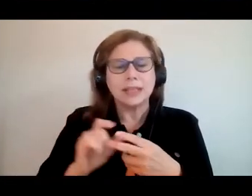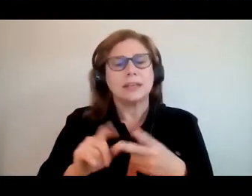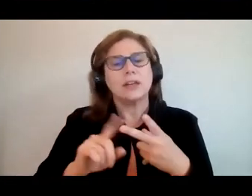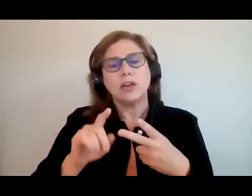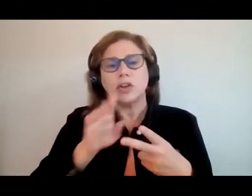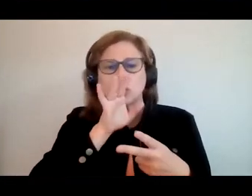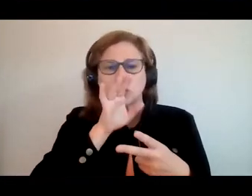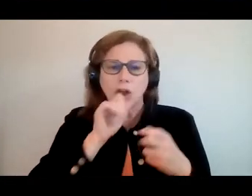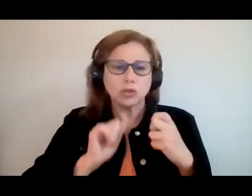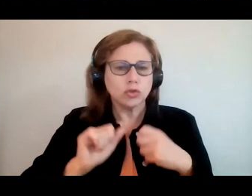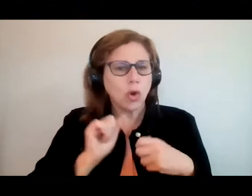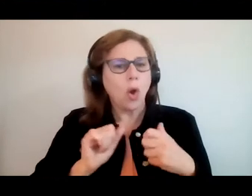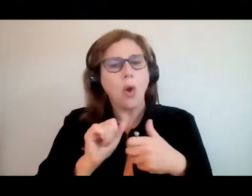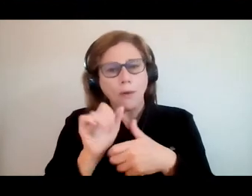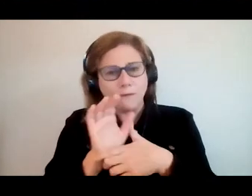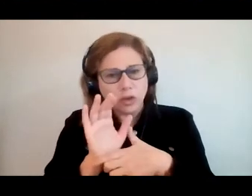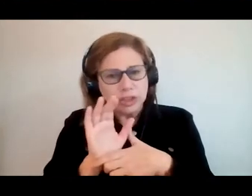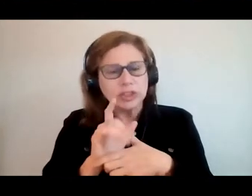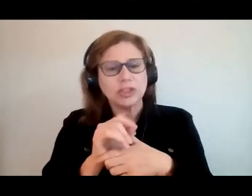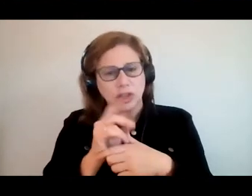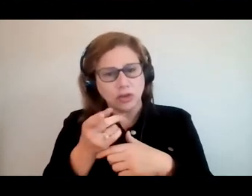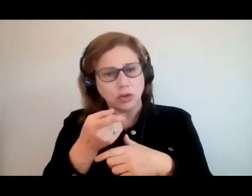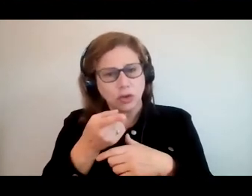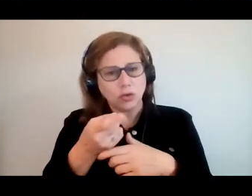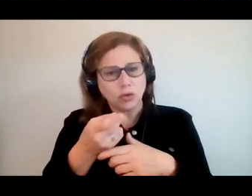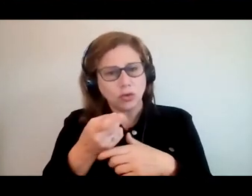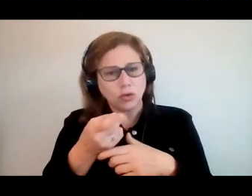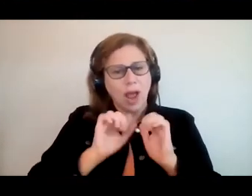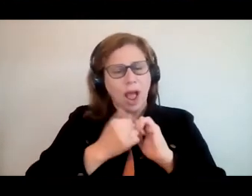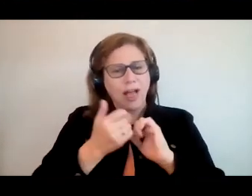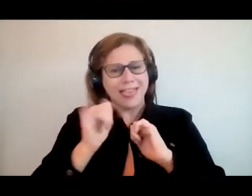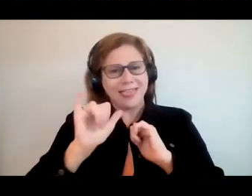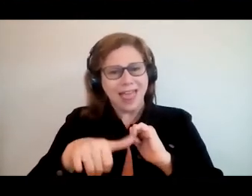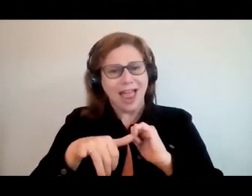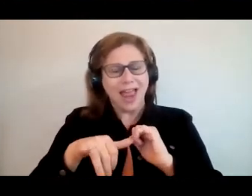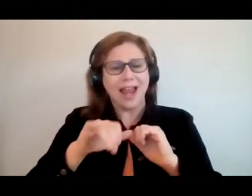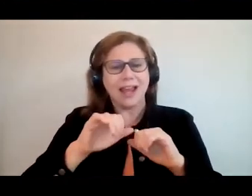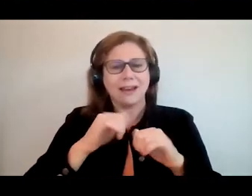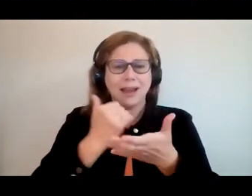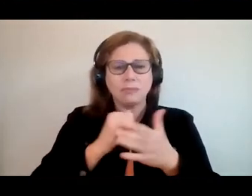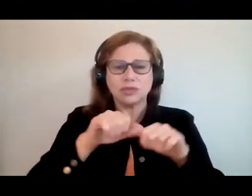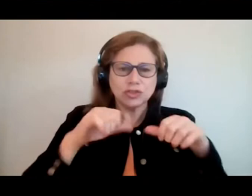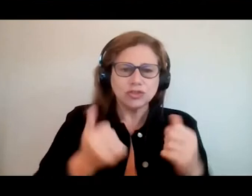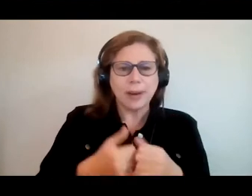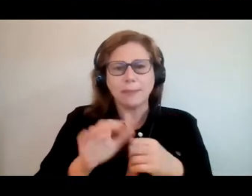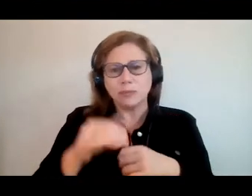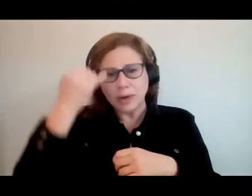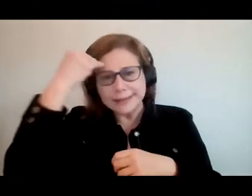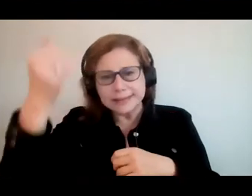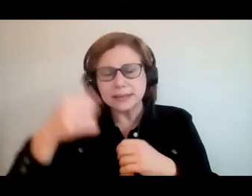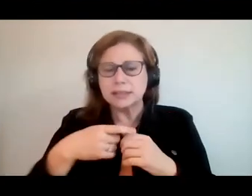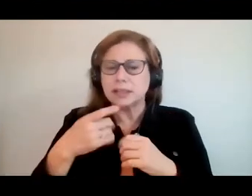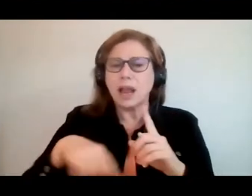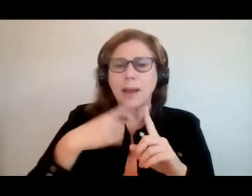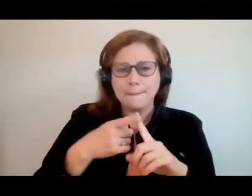that shaped your own approach to Billy's story and to the film. You know, there's two different ways that I'll approach that